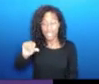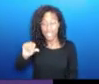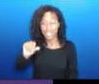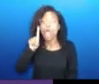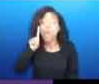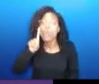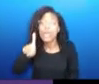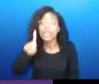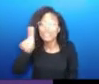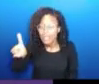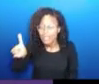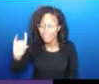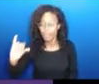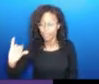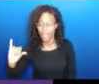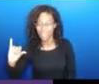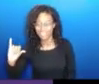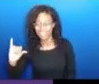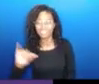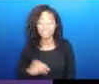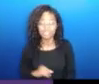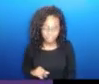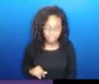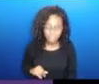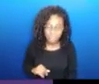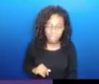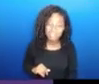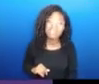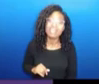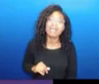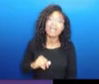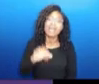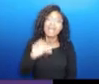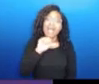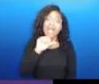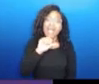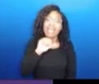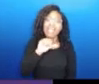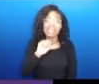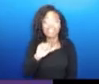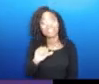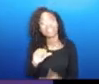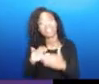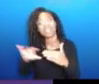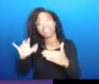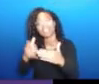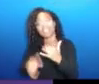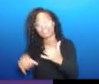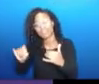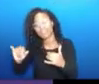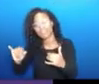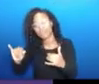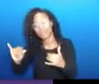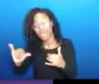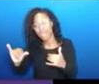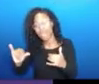because A is for accessibility, ends with the letter Y, and there's 11 letters.